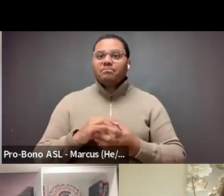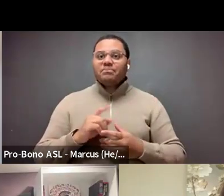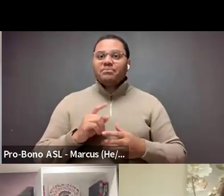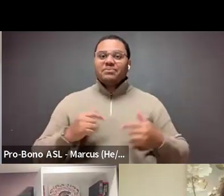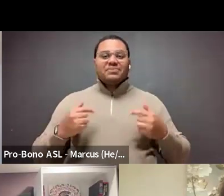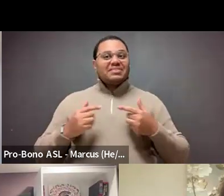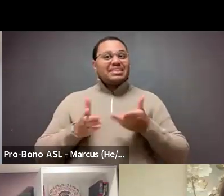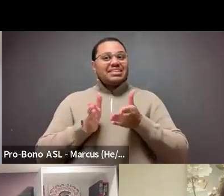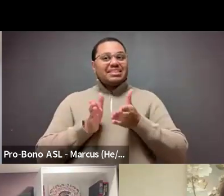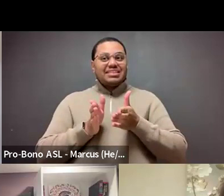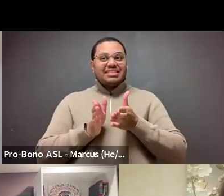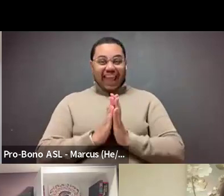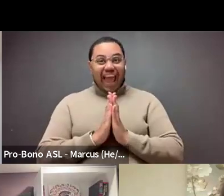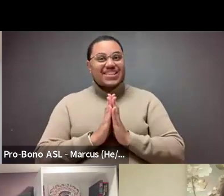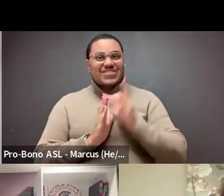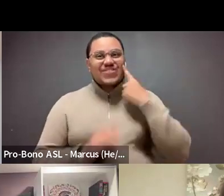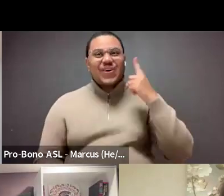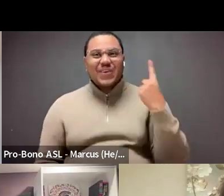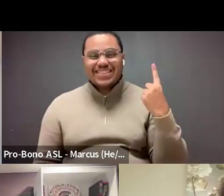Ask for one.